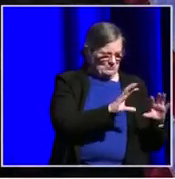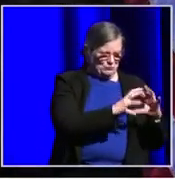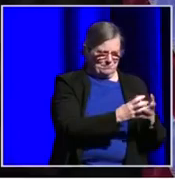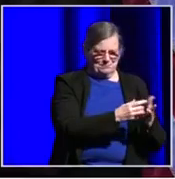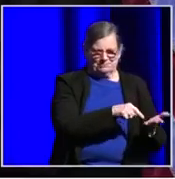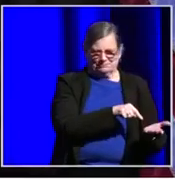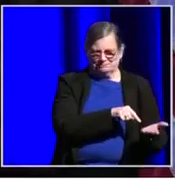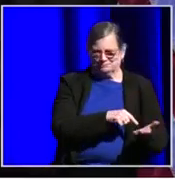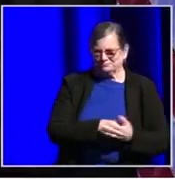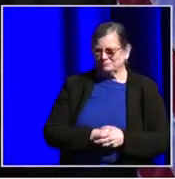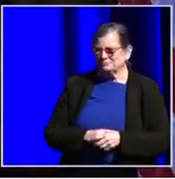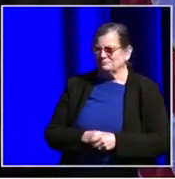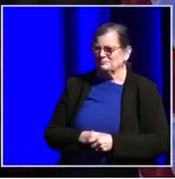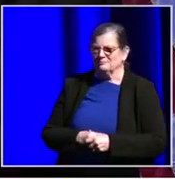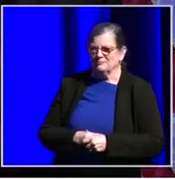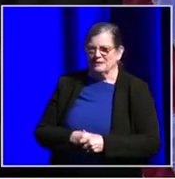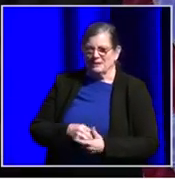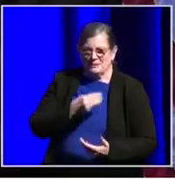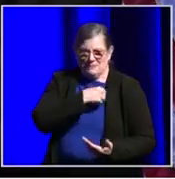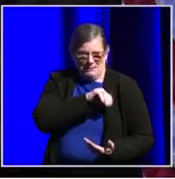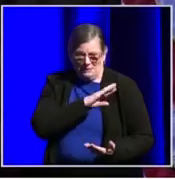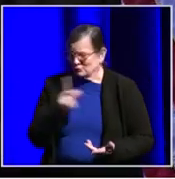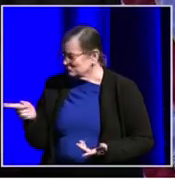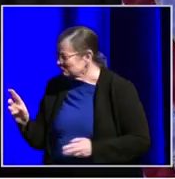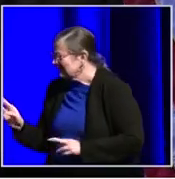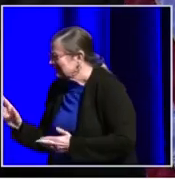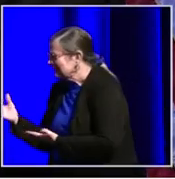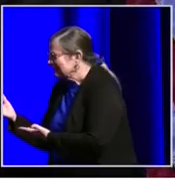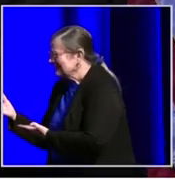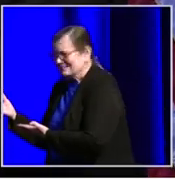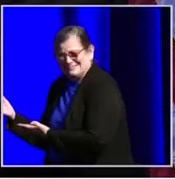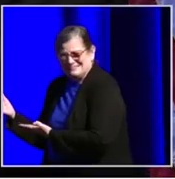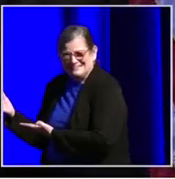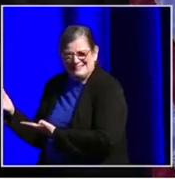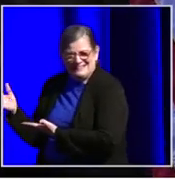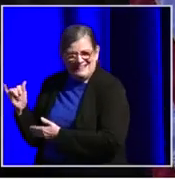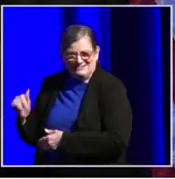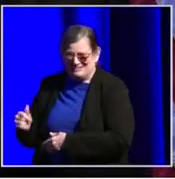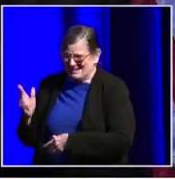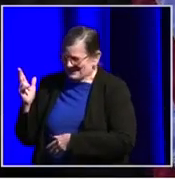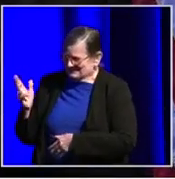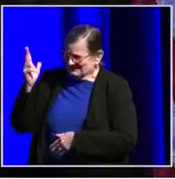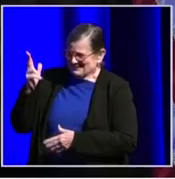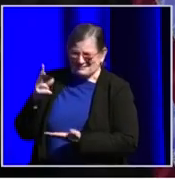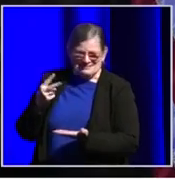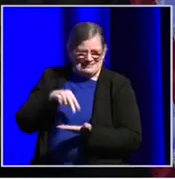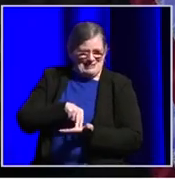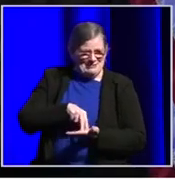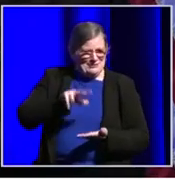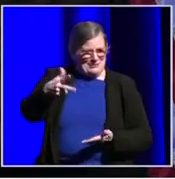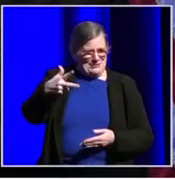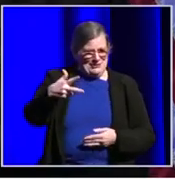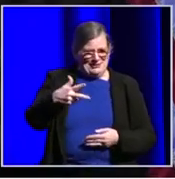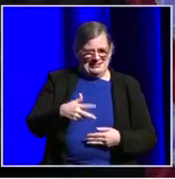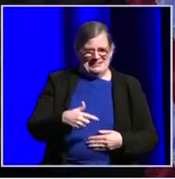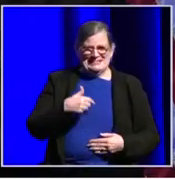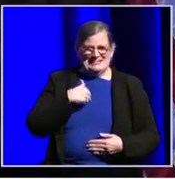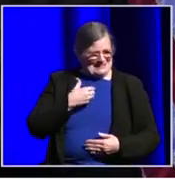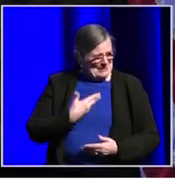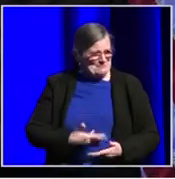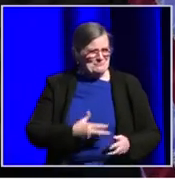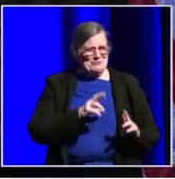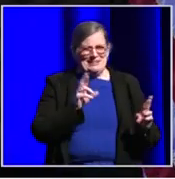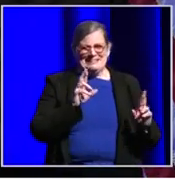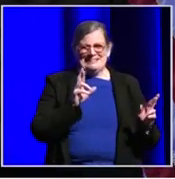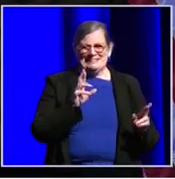Mayor Bowser, are you ready to take the oath for your third historic term? I am, Judge. Please raise your right hand and